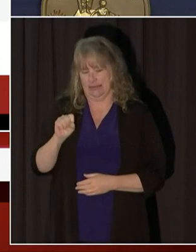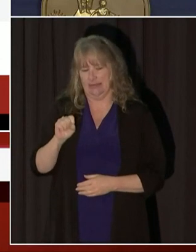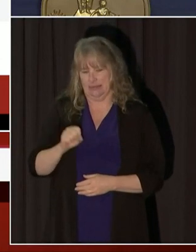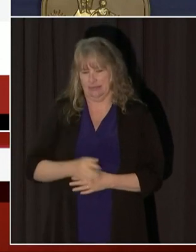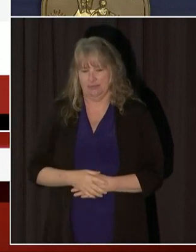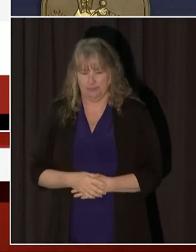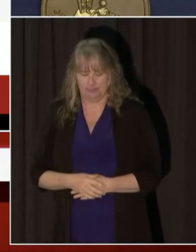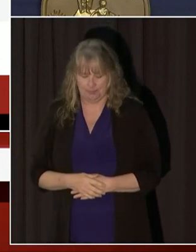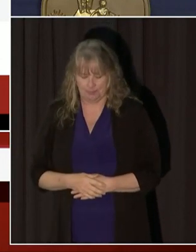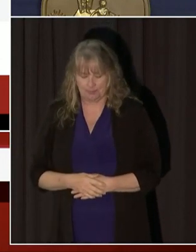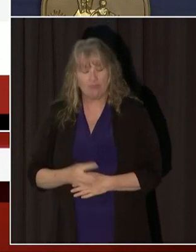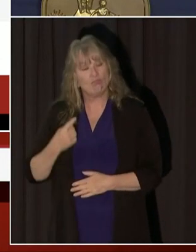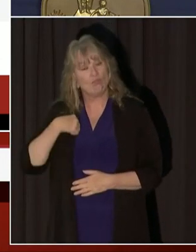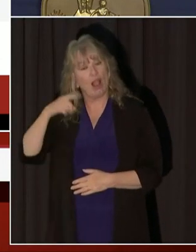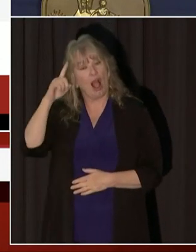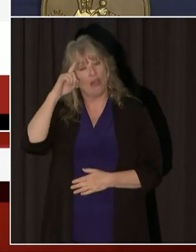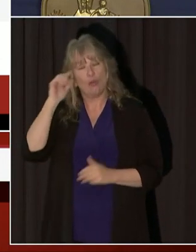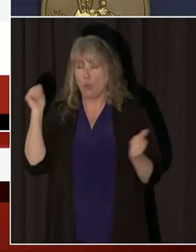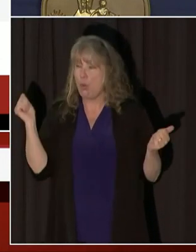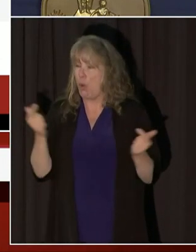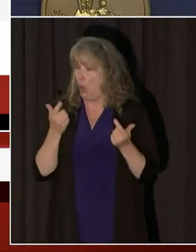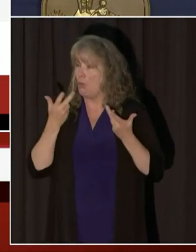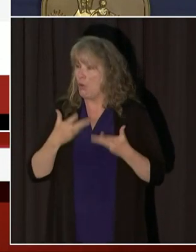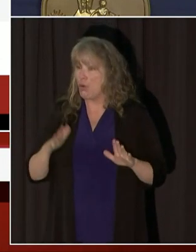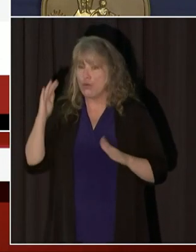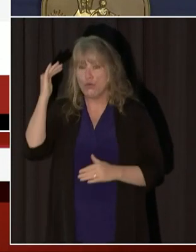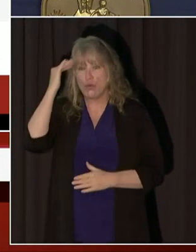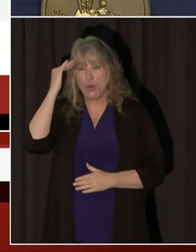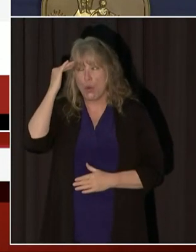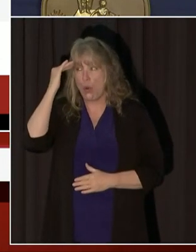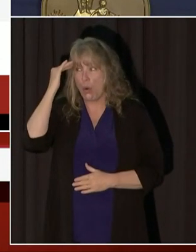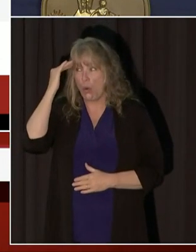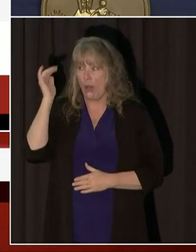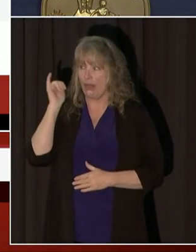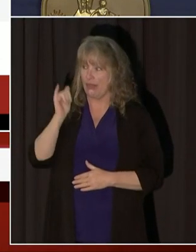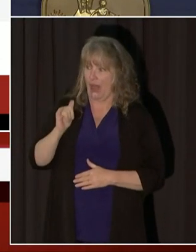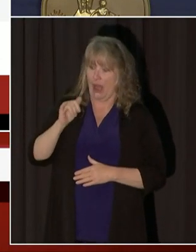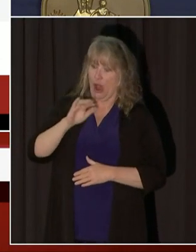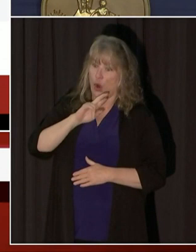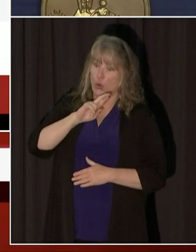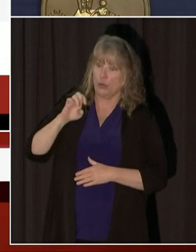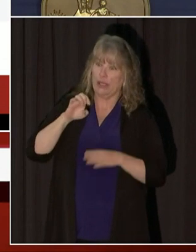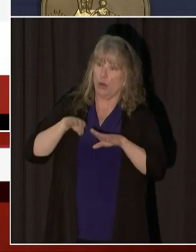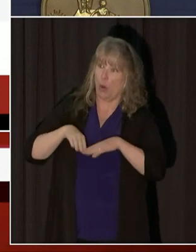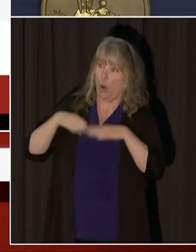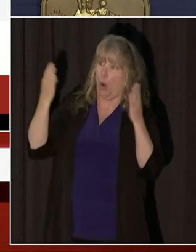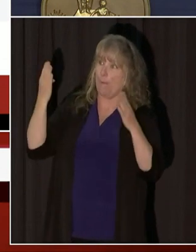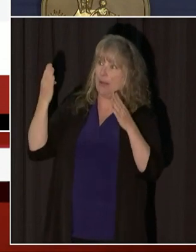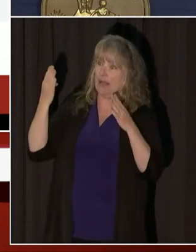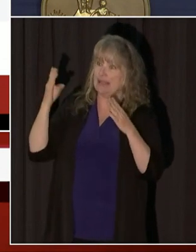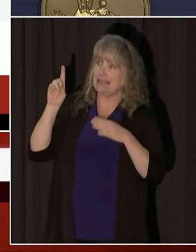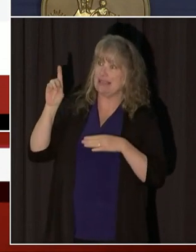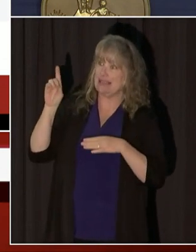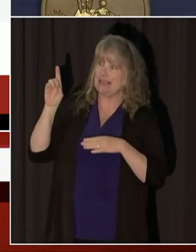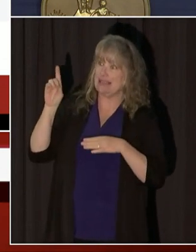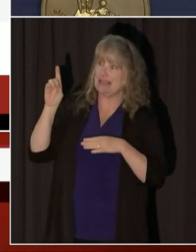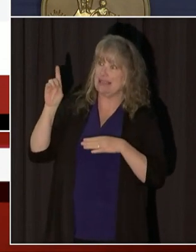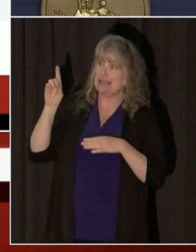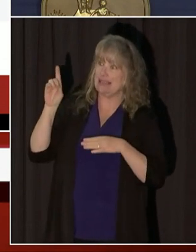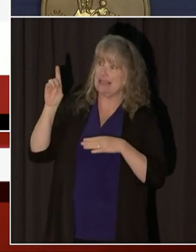And I think everybody is aware of the Reopen DC Advisory Group and that they are